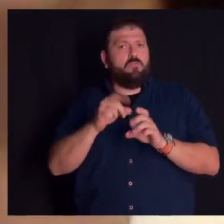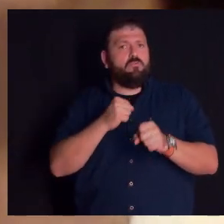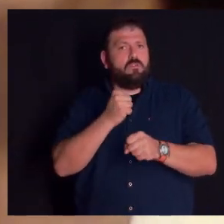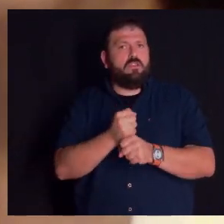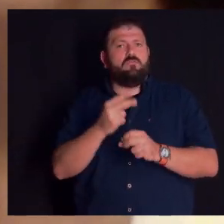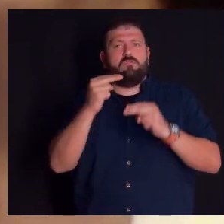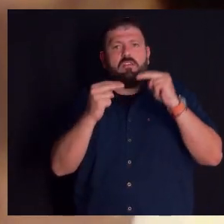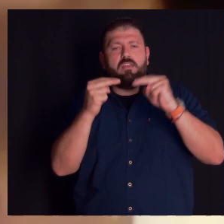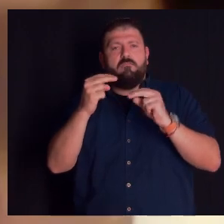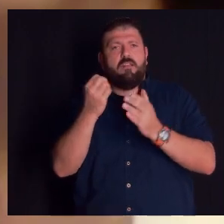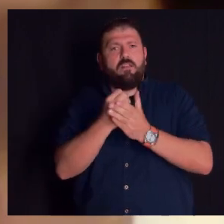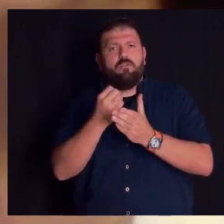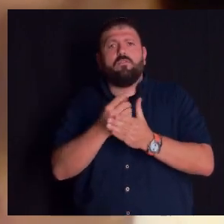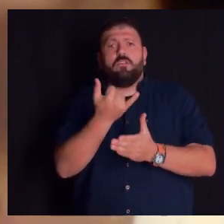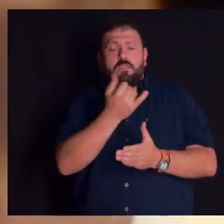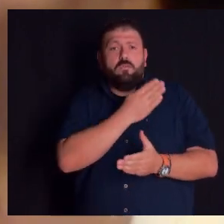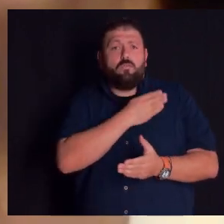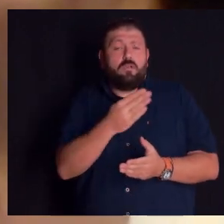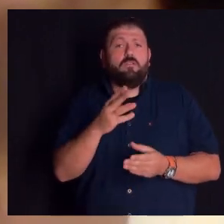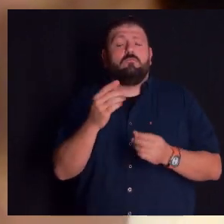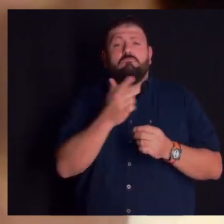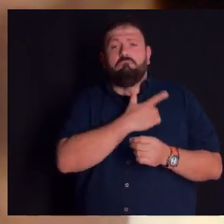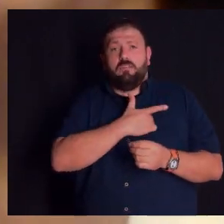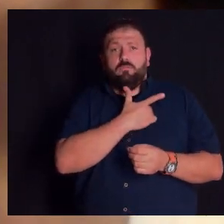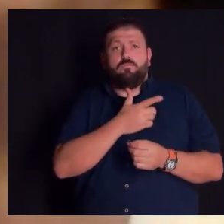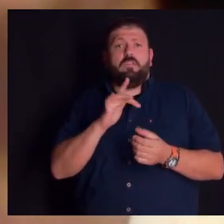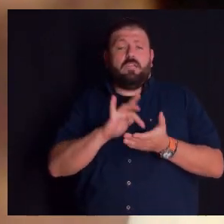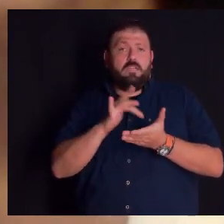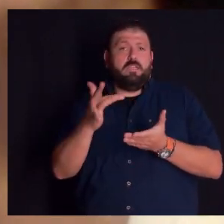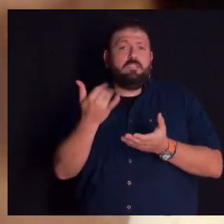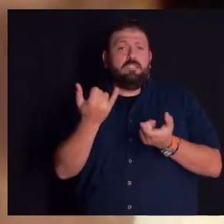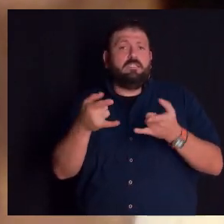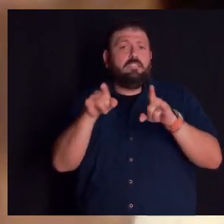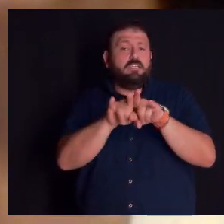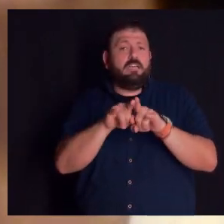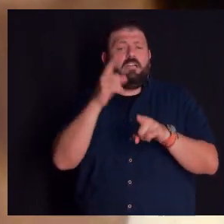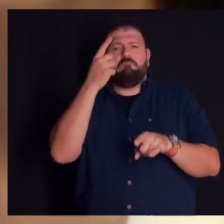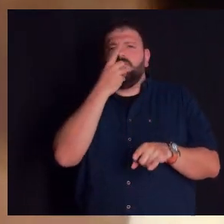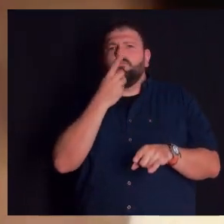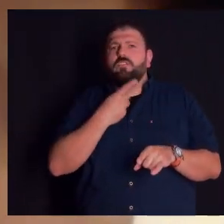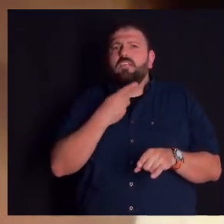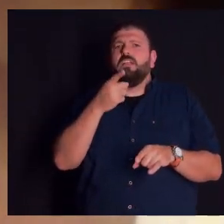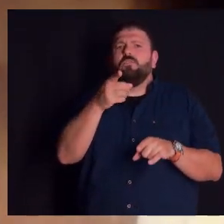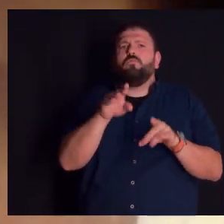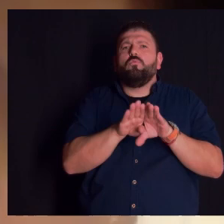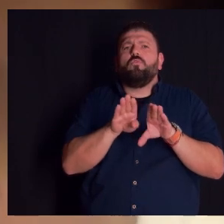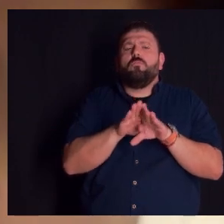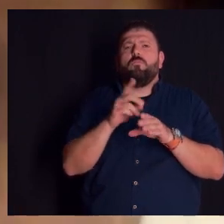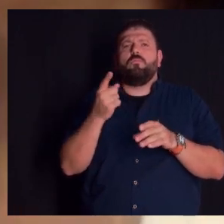you've doubled your income at a goal level, and as closing,